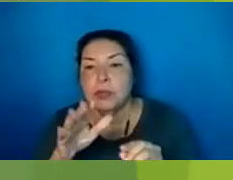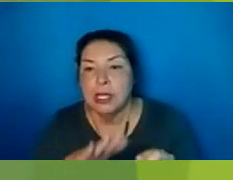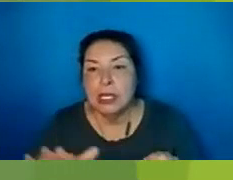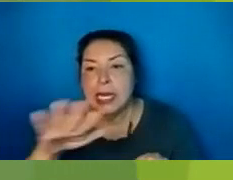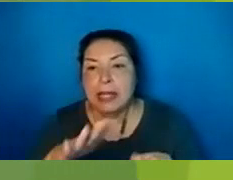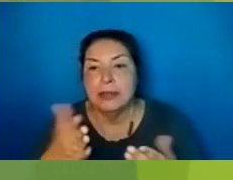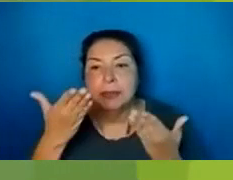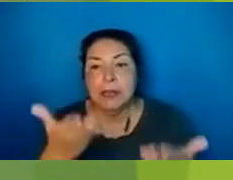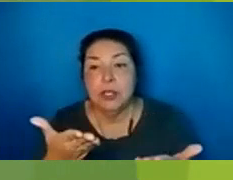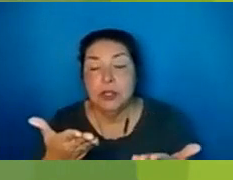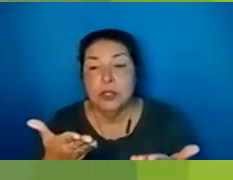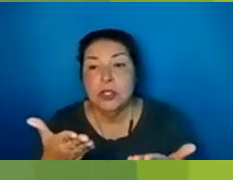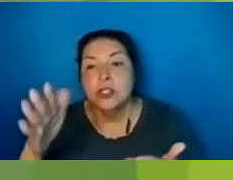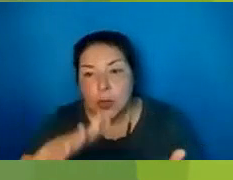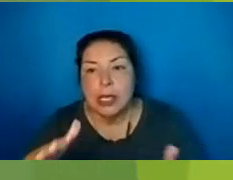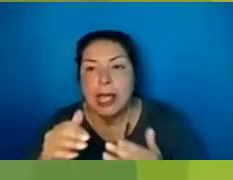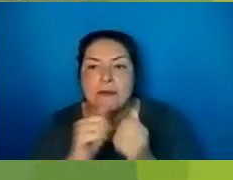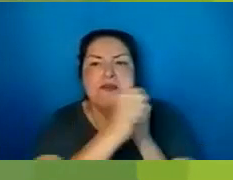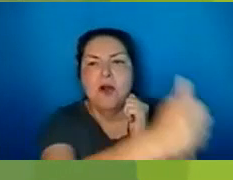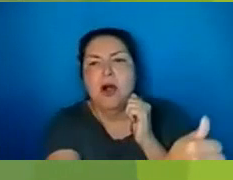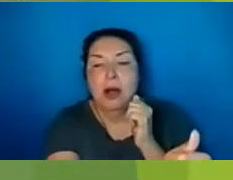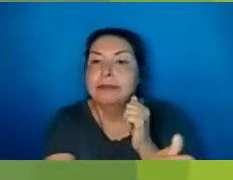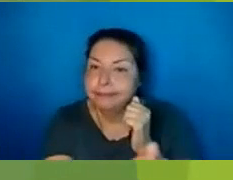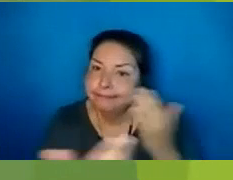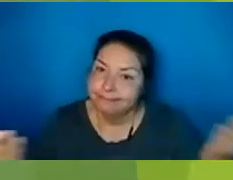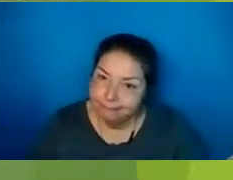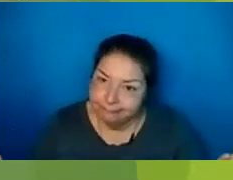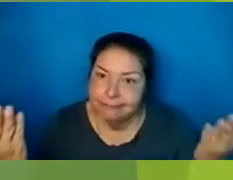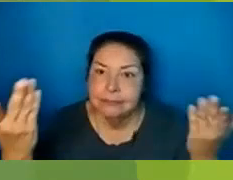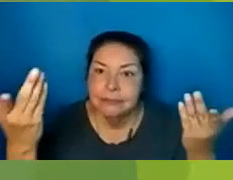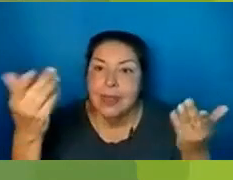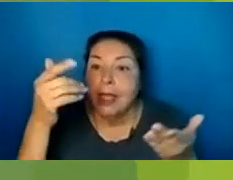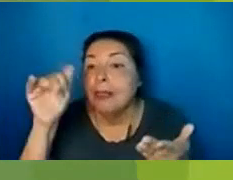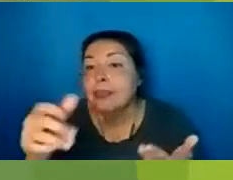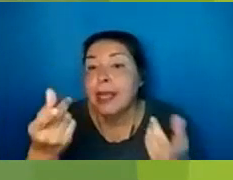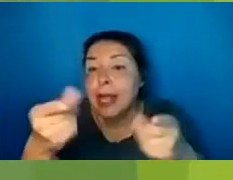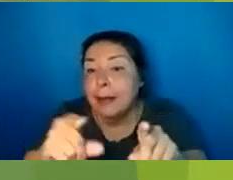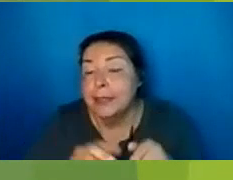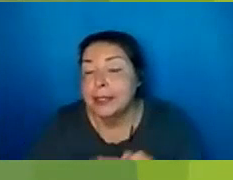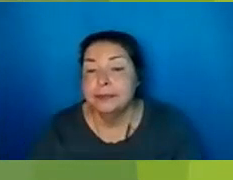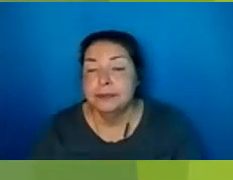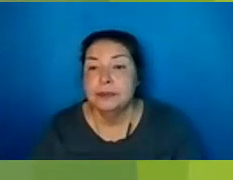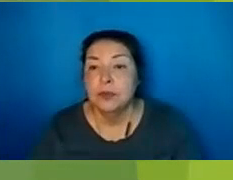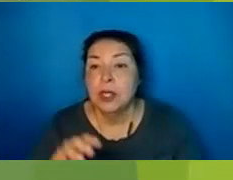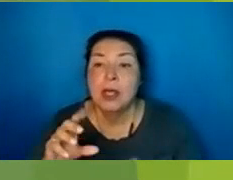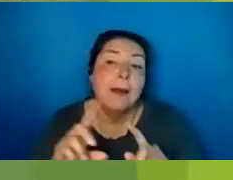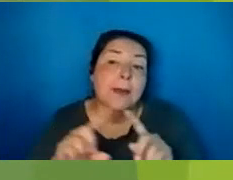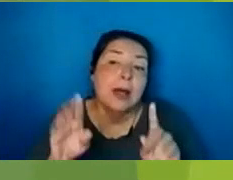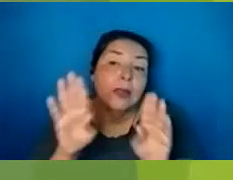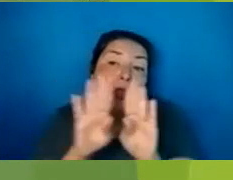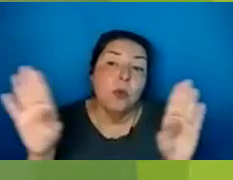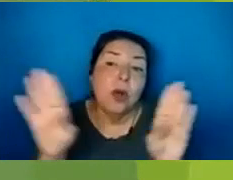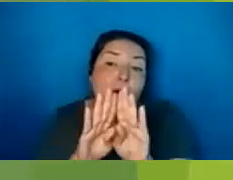away. Guess what? We're there. But the wall that protected